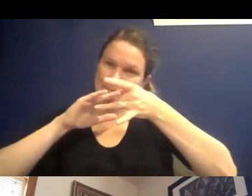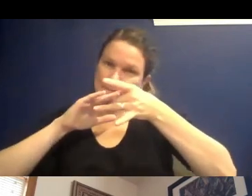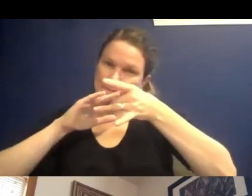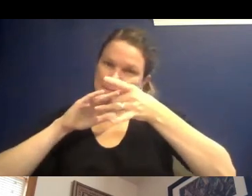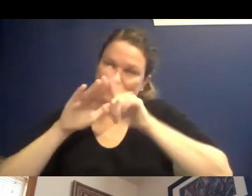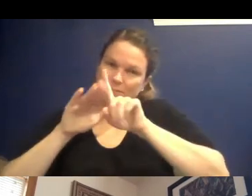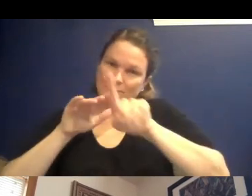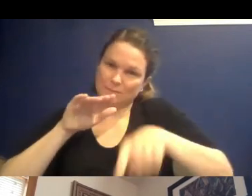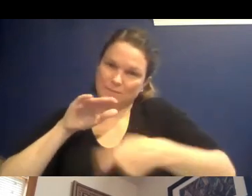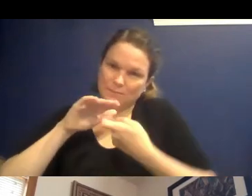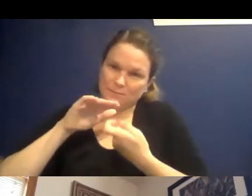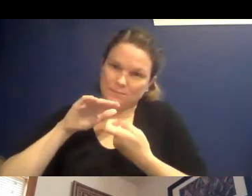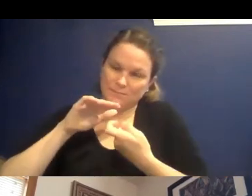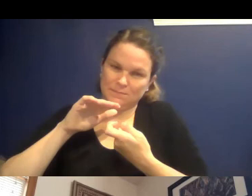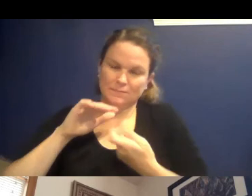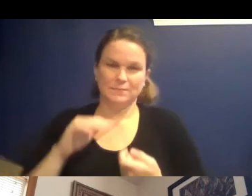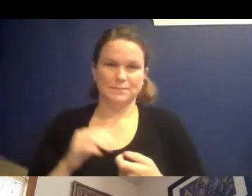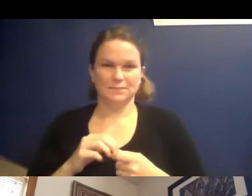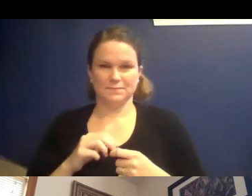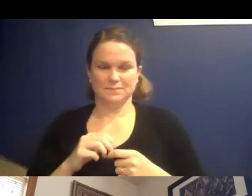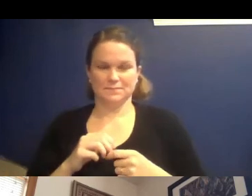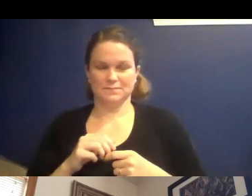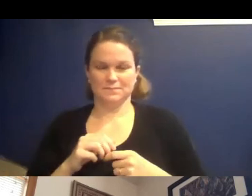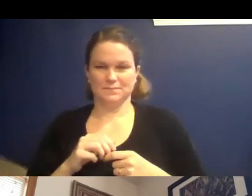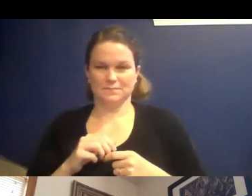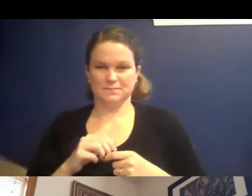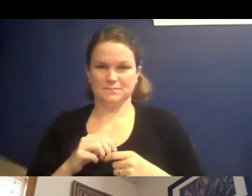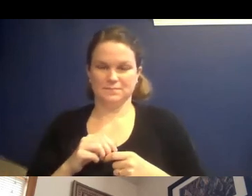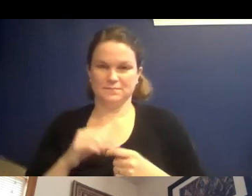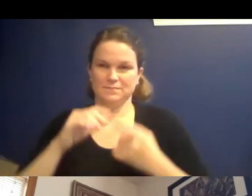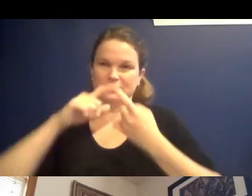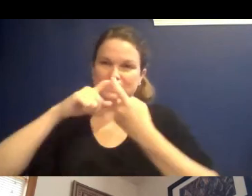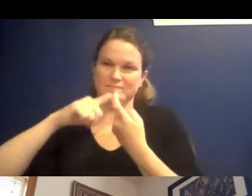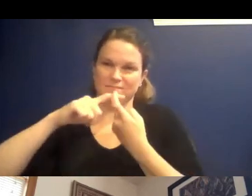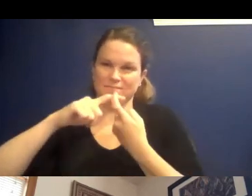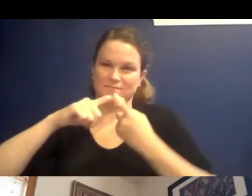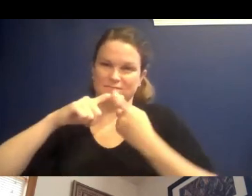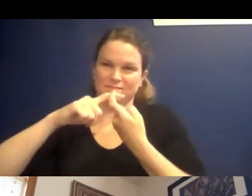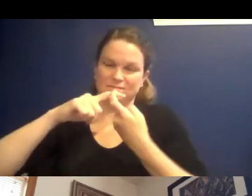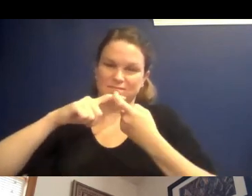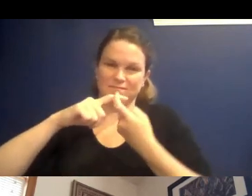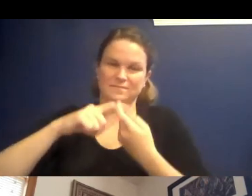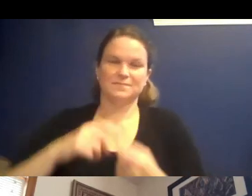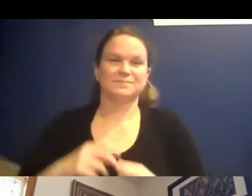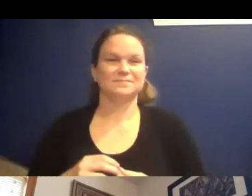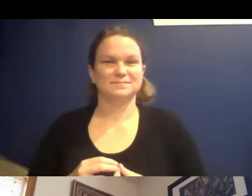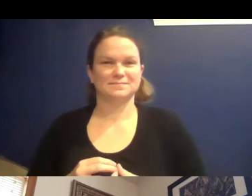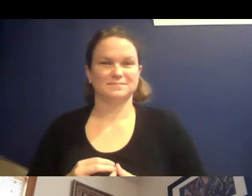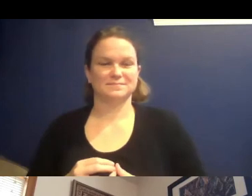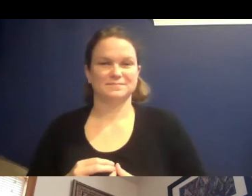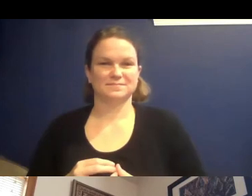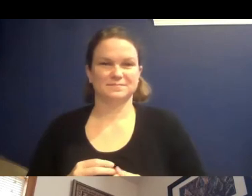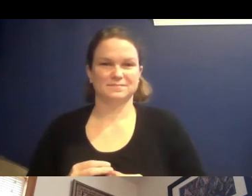end, which is got hooks in it, and it hung itself from the silk.